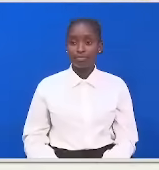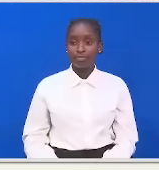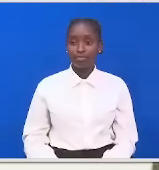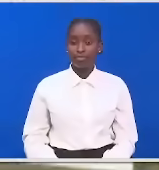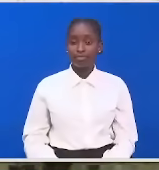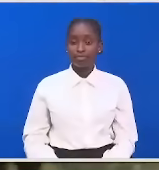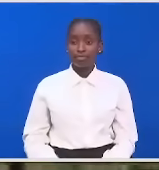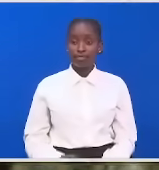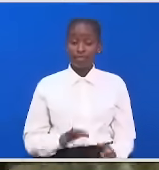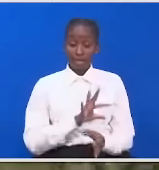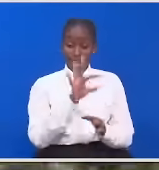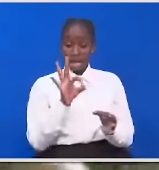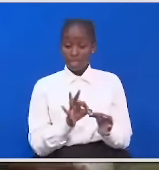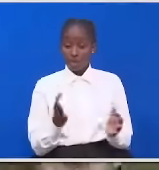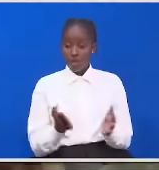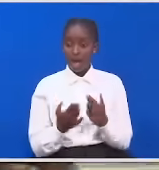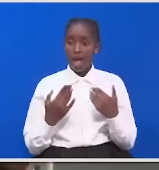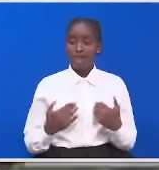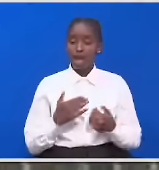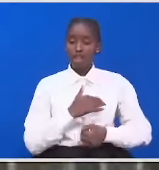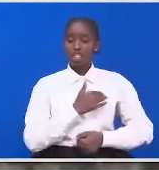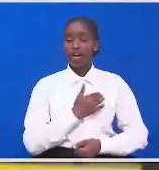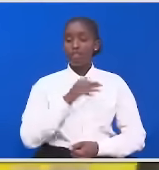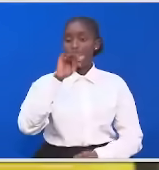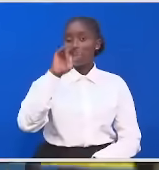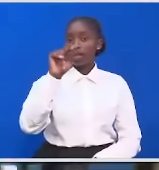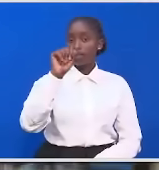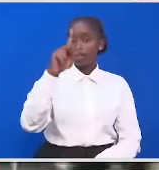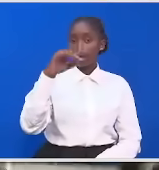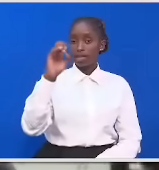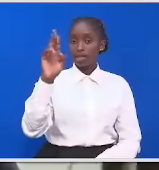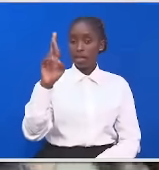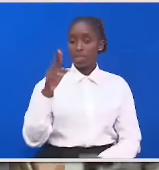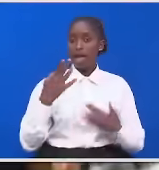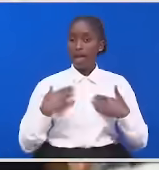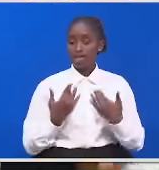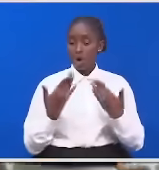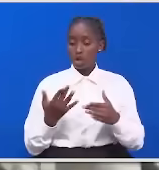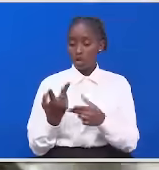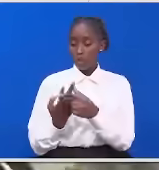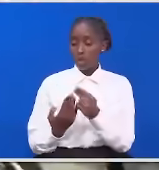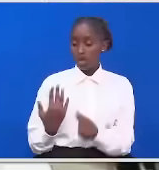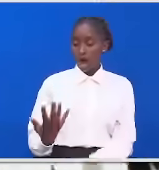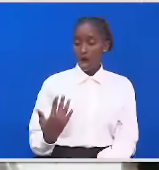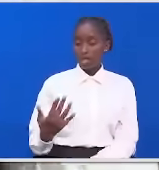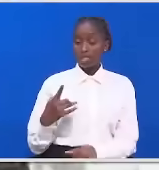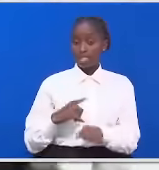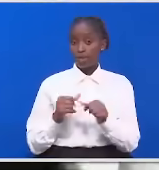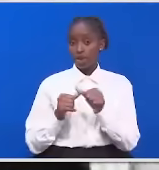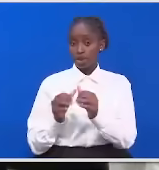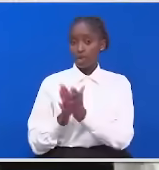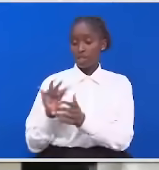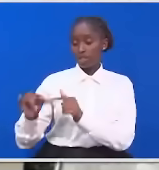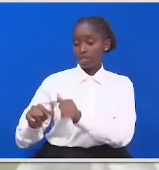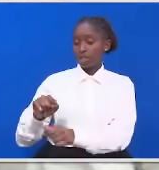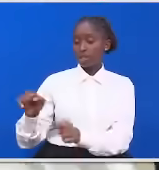This is the exact spot where Chief Inspector David Maina lost both of his hands during the Gen Z protest,